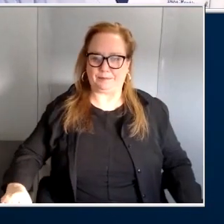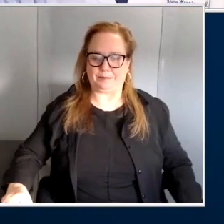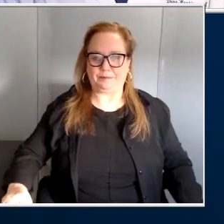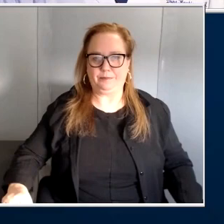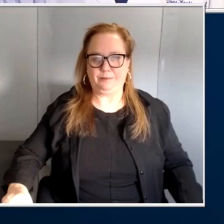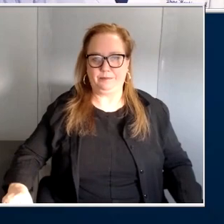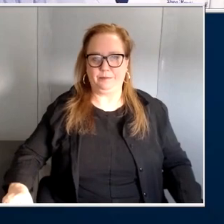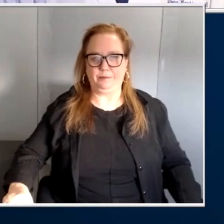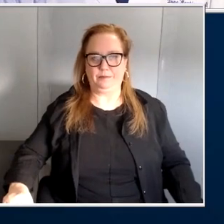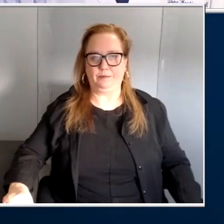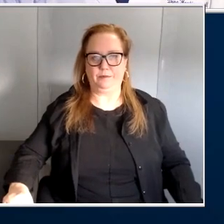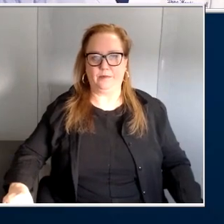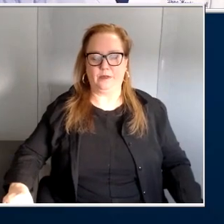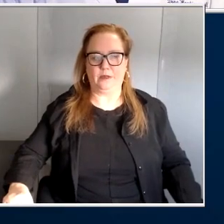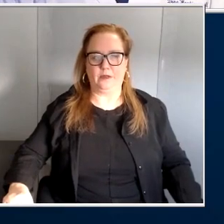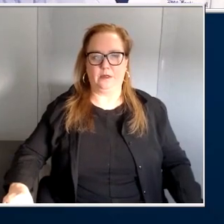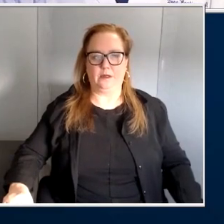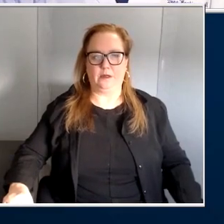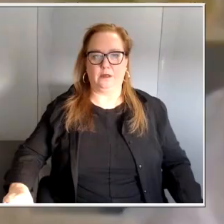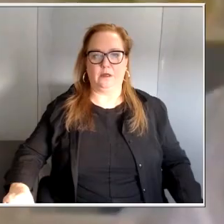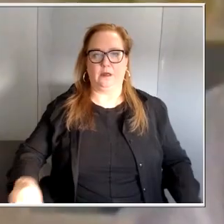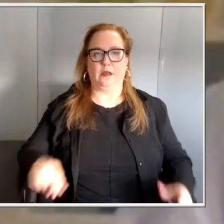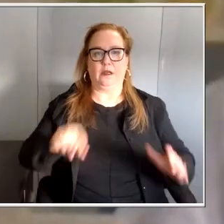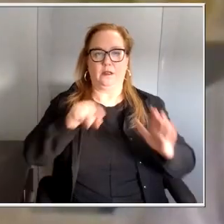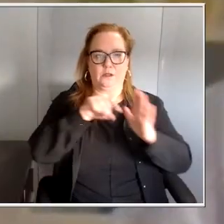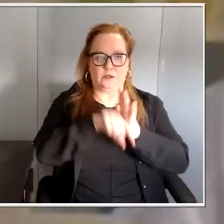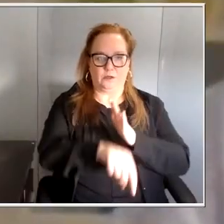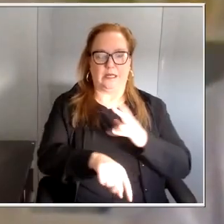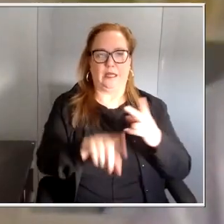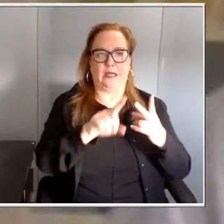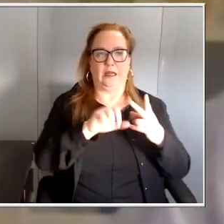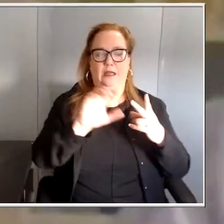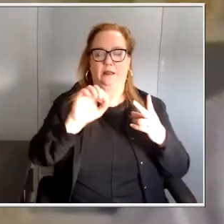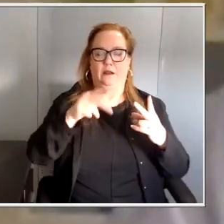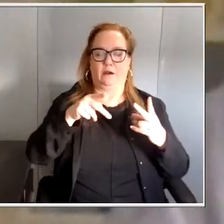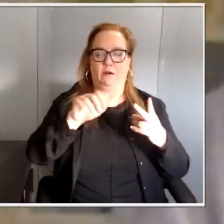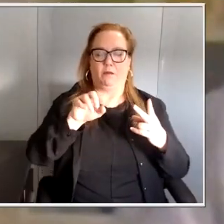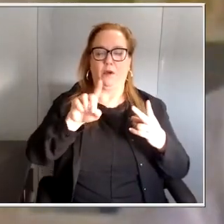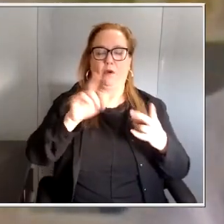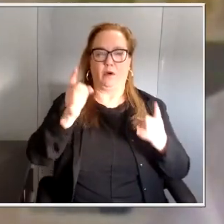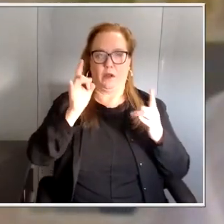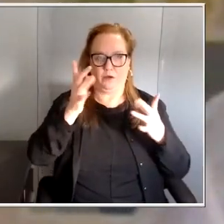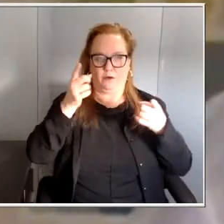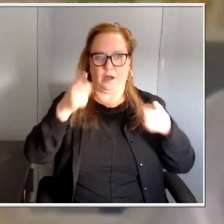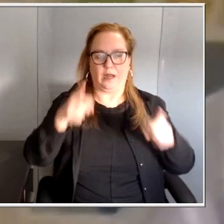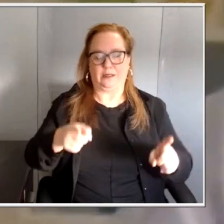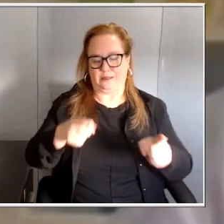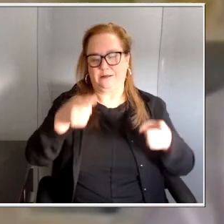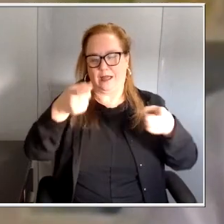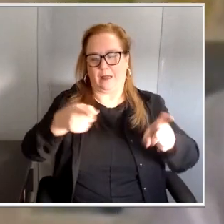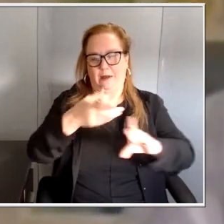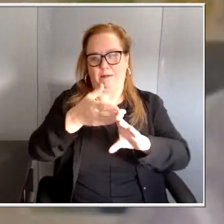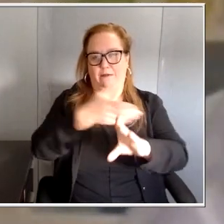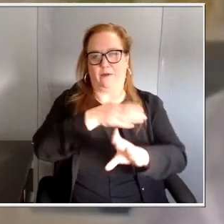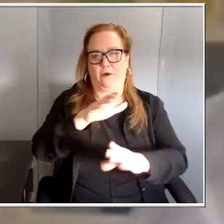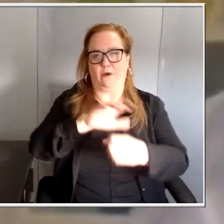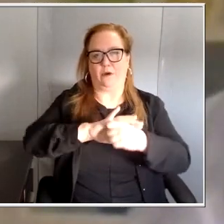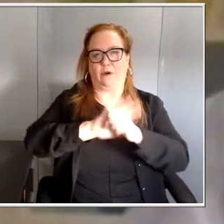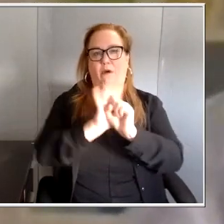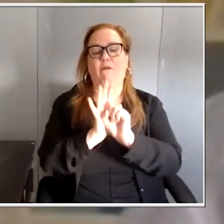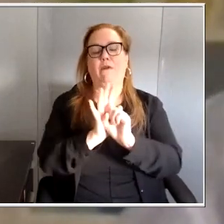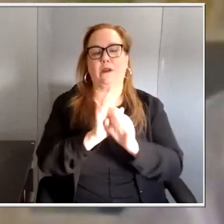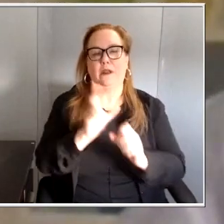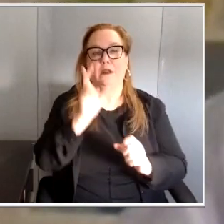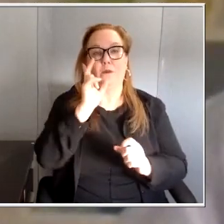Well, thanks. I think the suicide and certainly the opioid crisis was there before COVID was there, and we saw